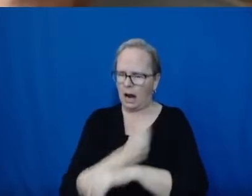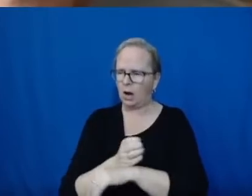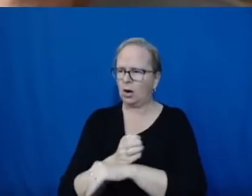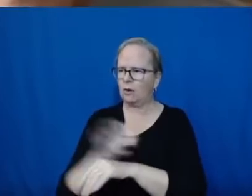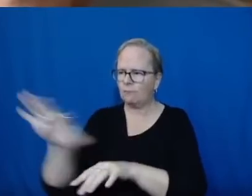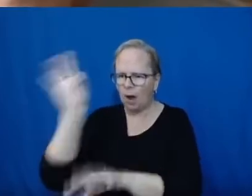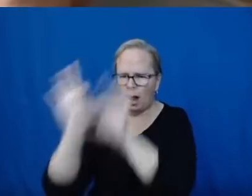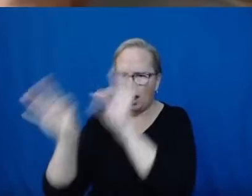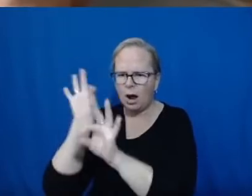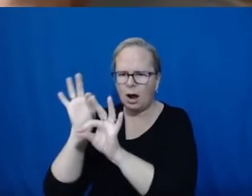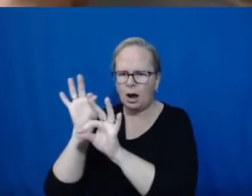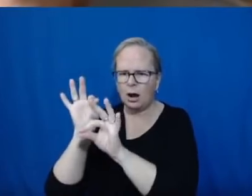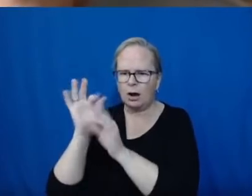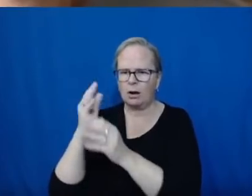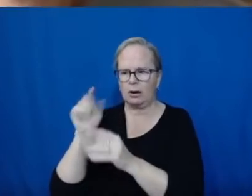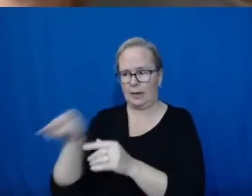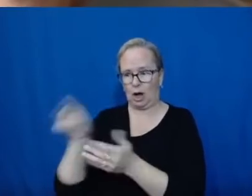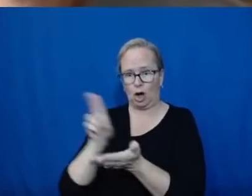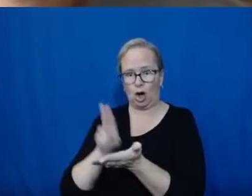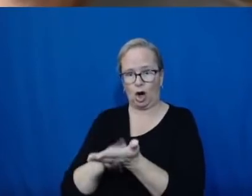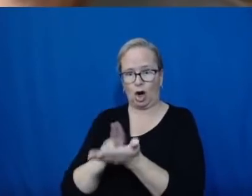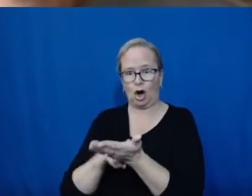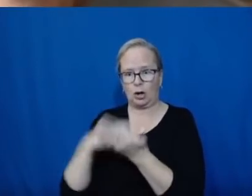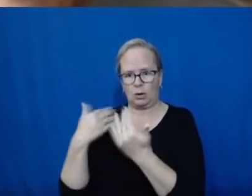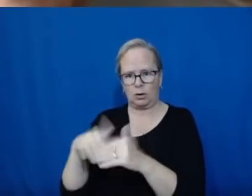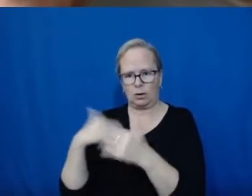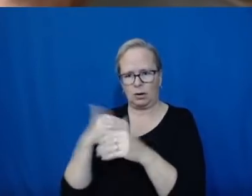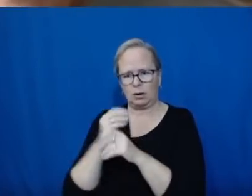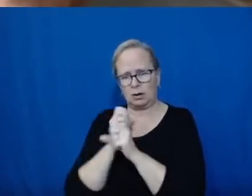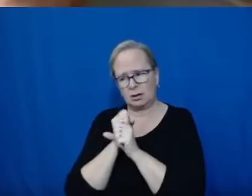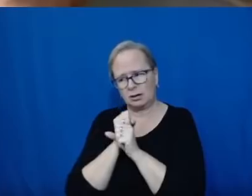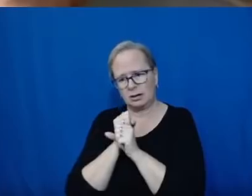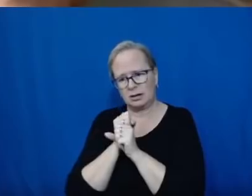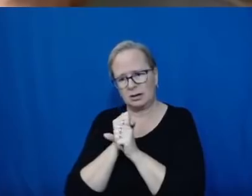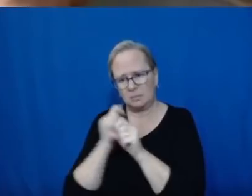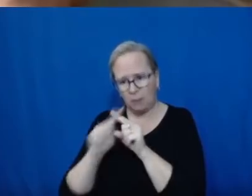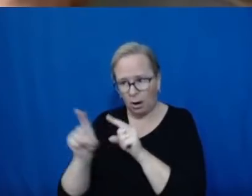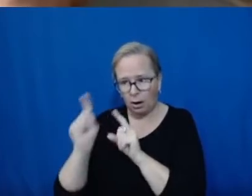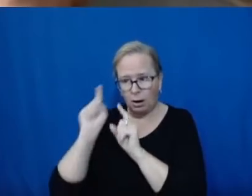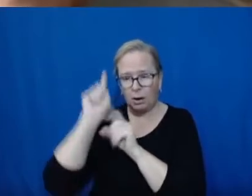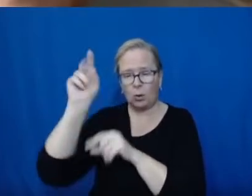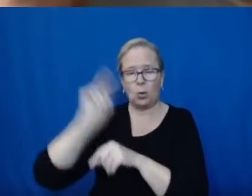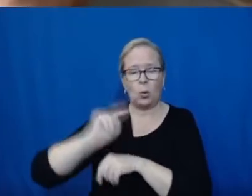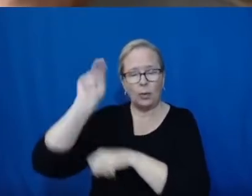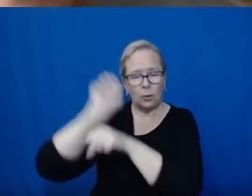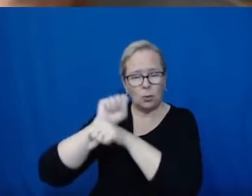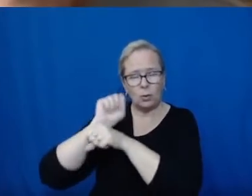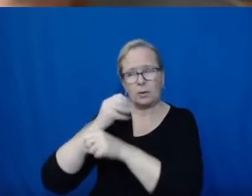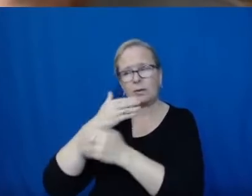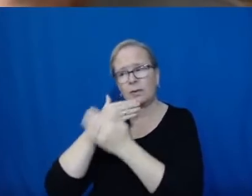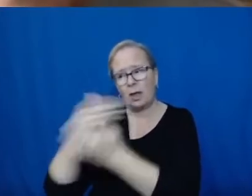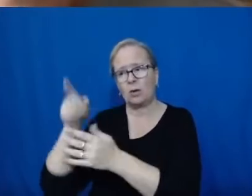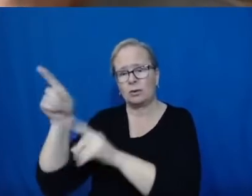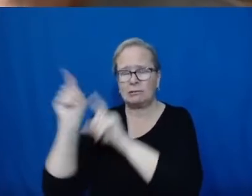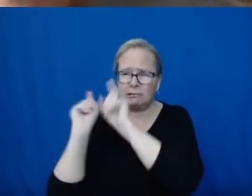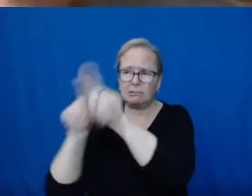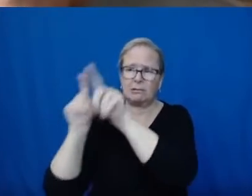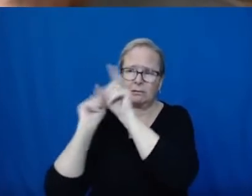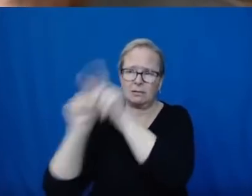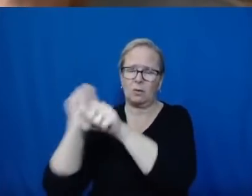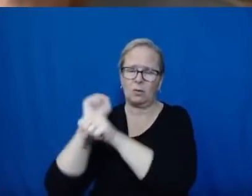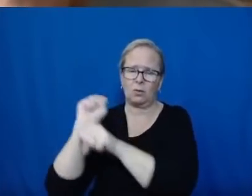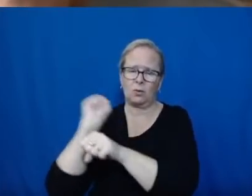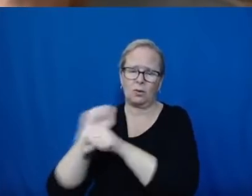in the north, to keep joining everyone who needs you every single day.